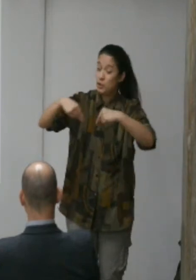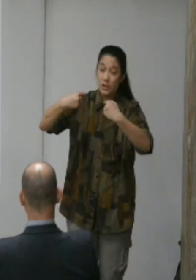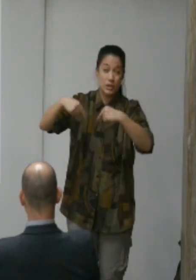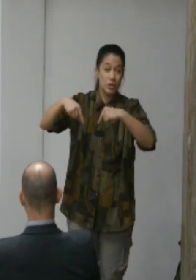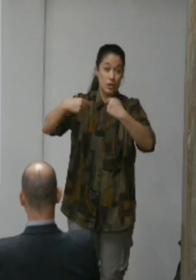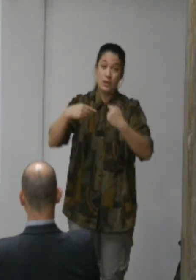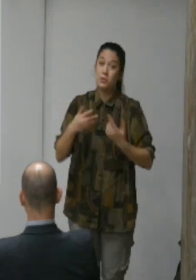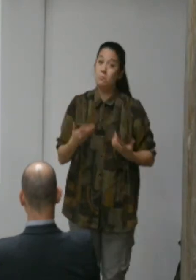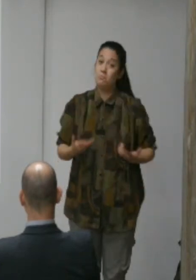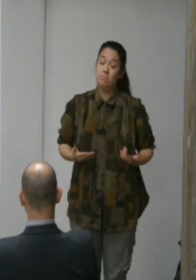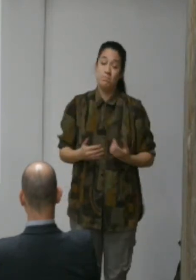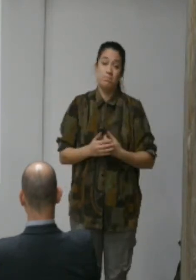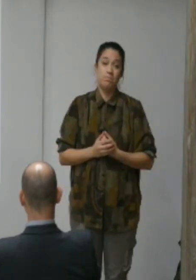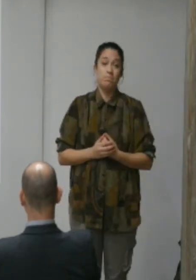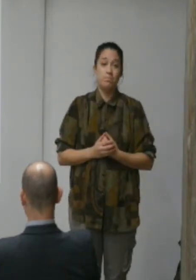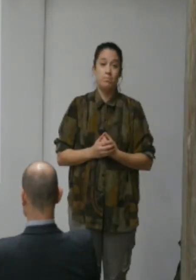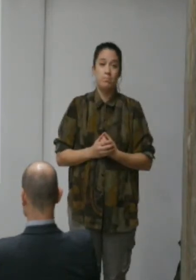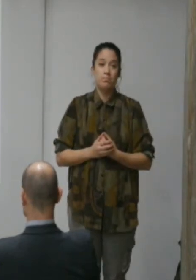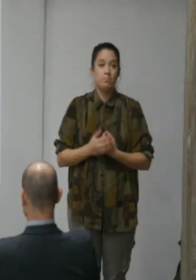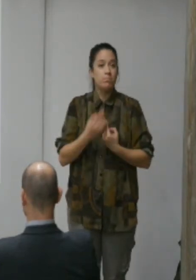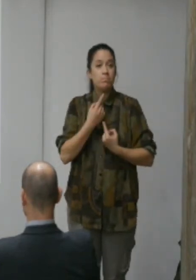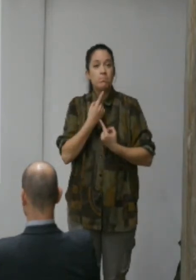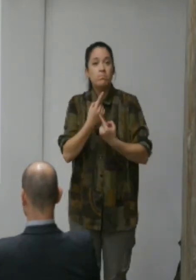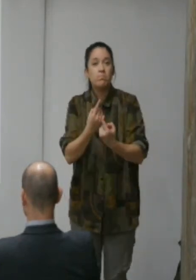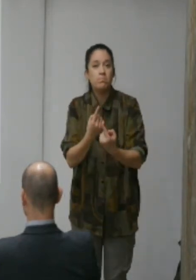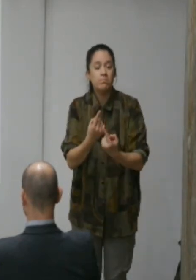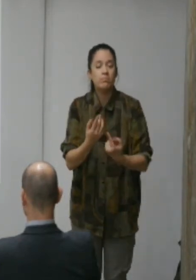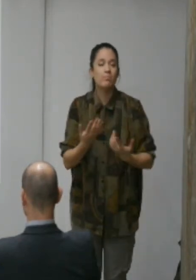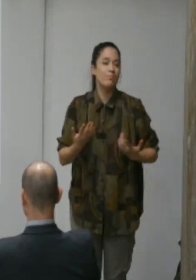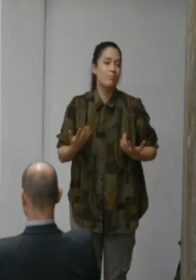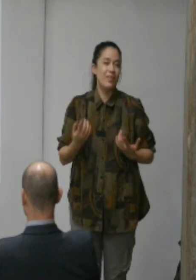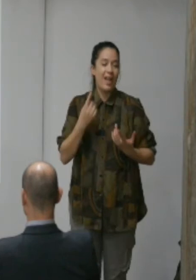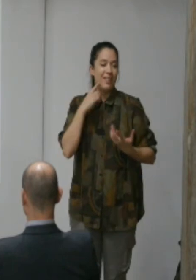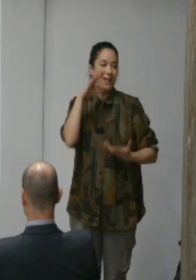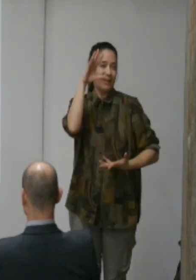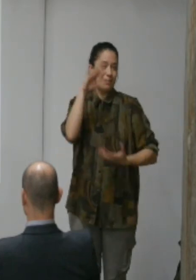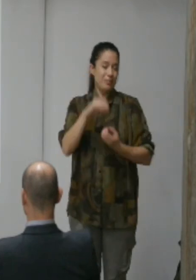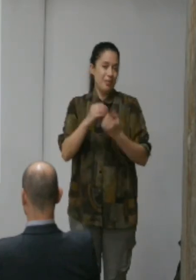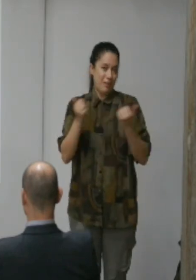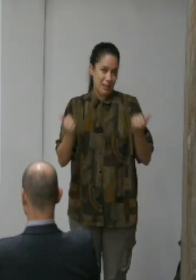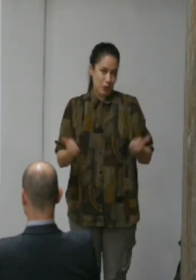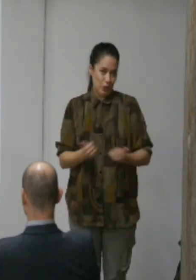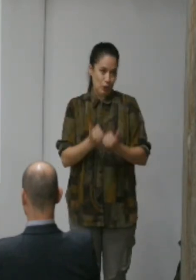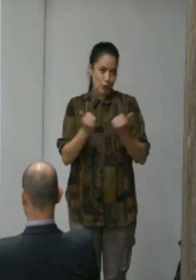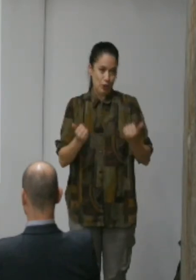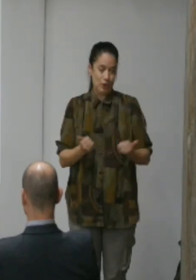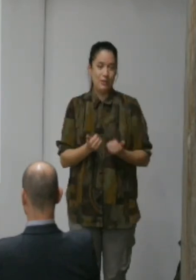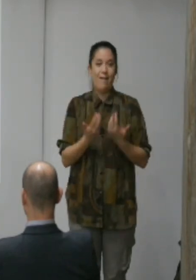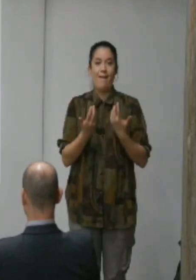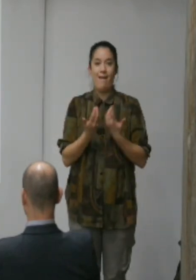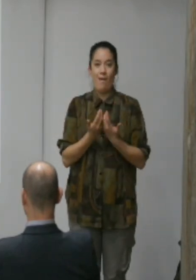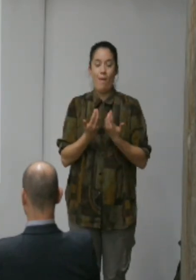I could say more, but I think I will finish this response by just saying that